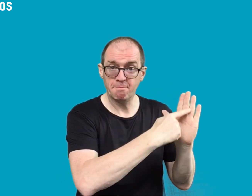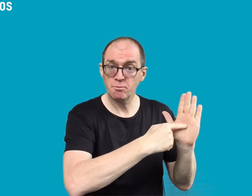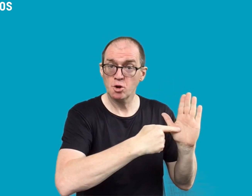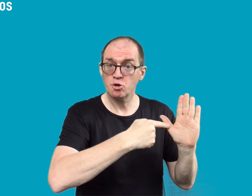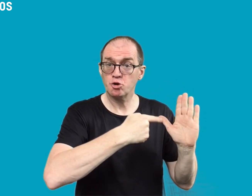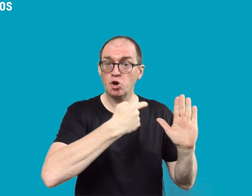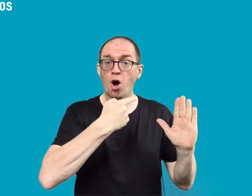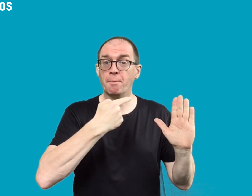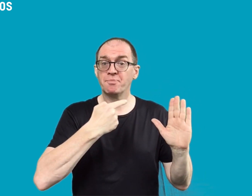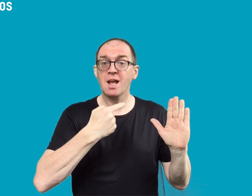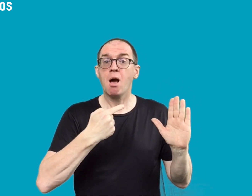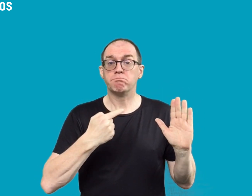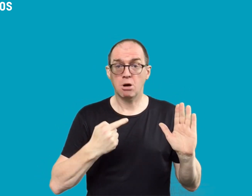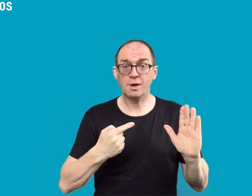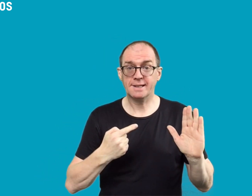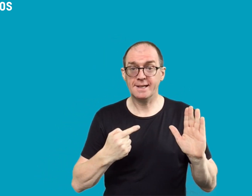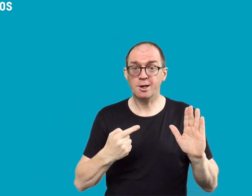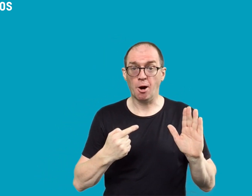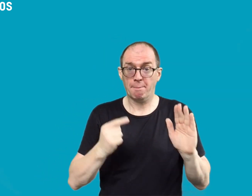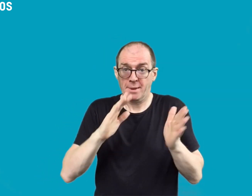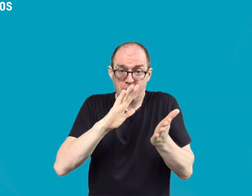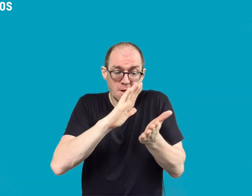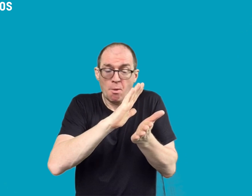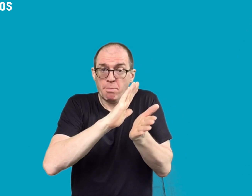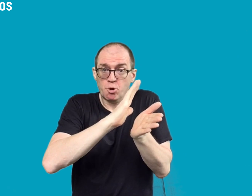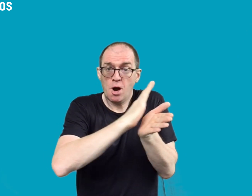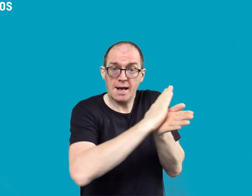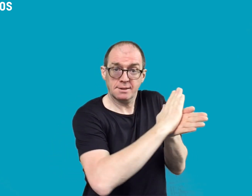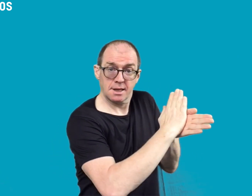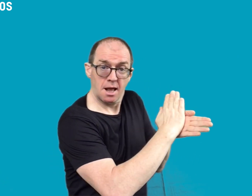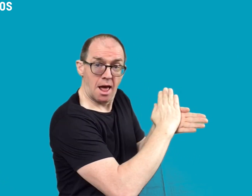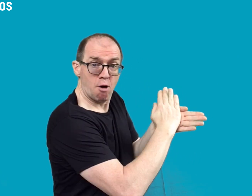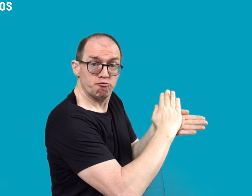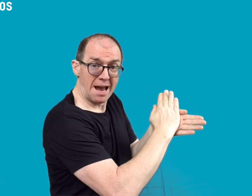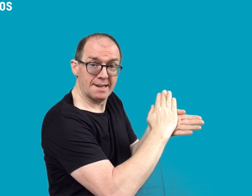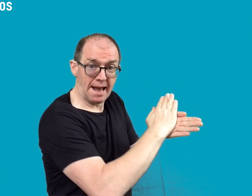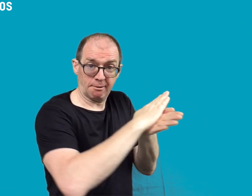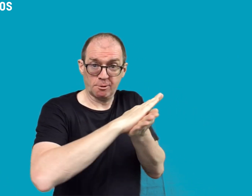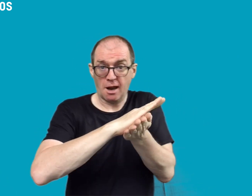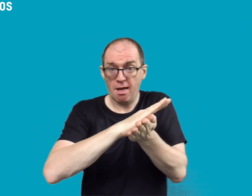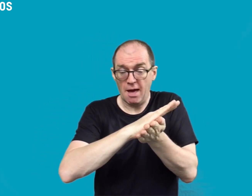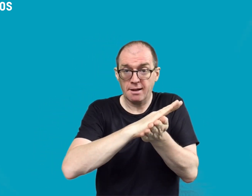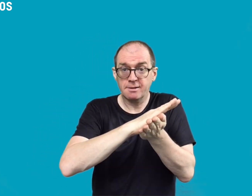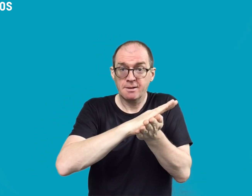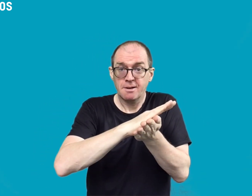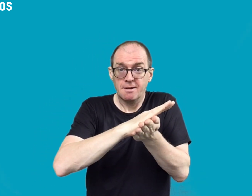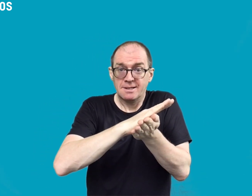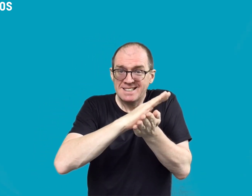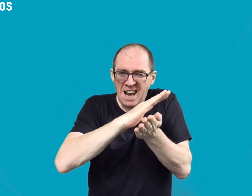J. John broke a teacup. So put your hands at right angles like